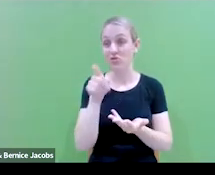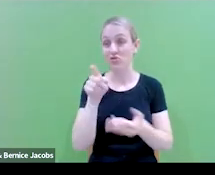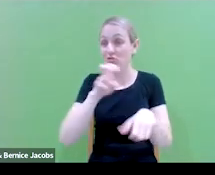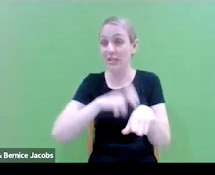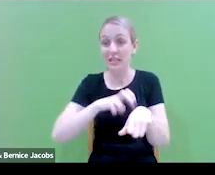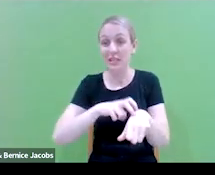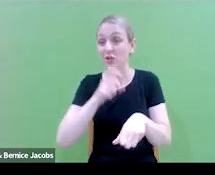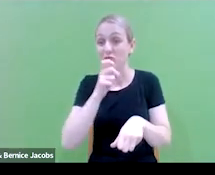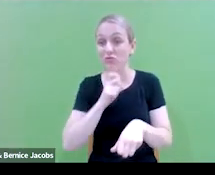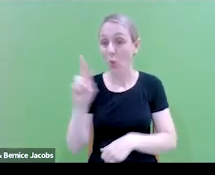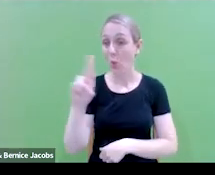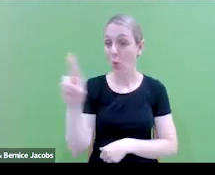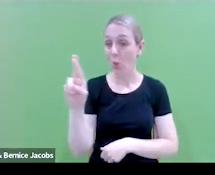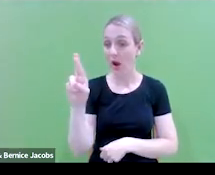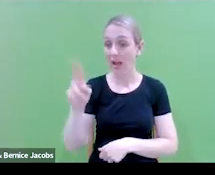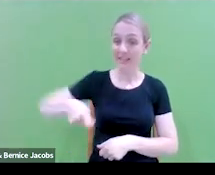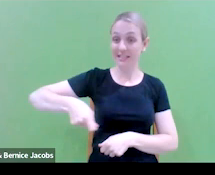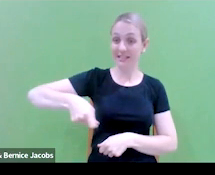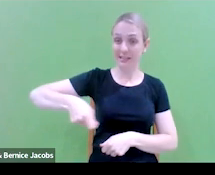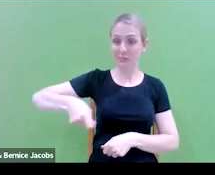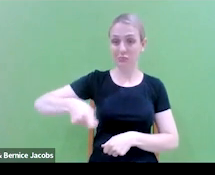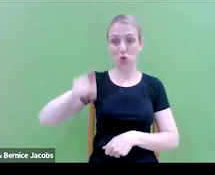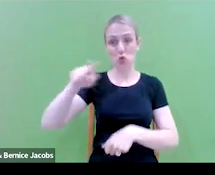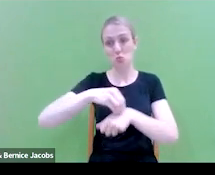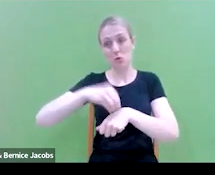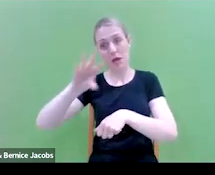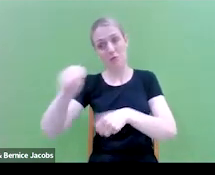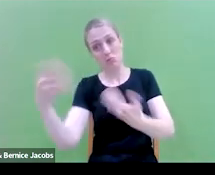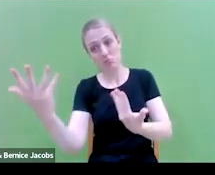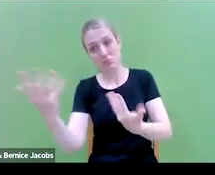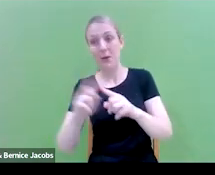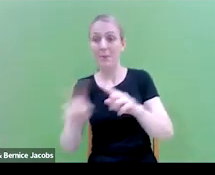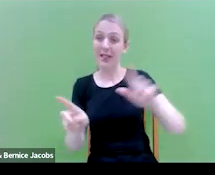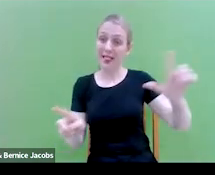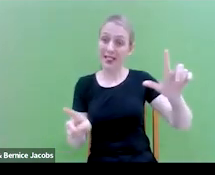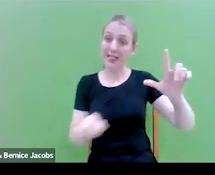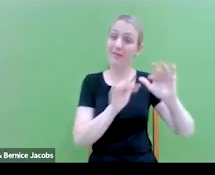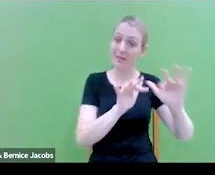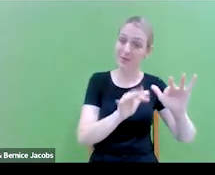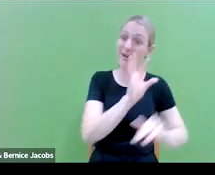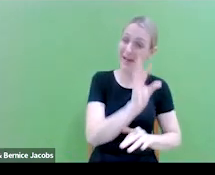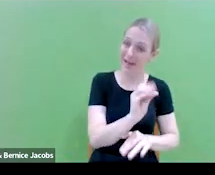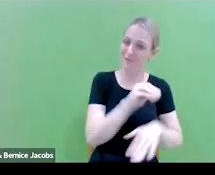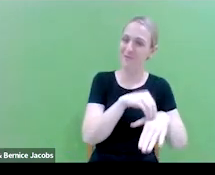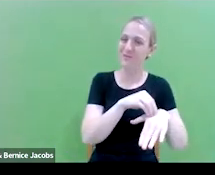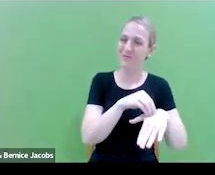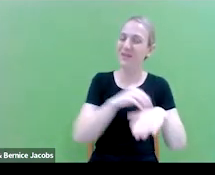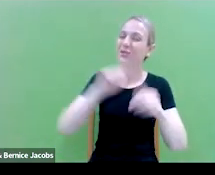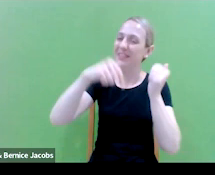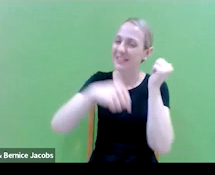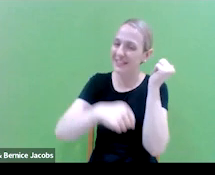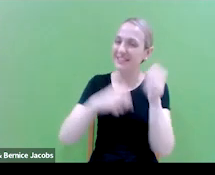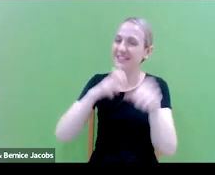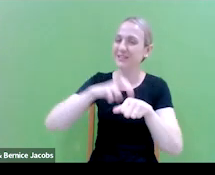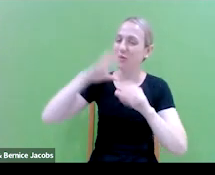knife in your left hand, this would never be something that would occur to you. So it's about the attention to detail and how we allow